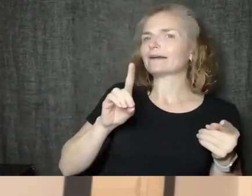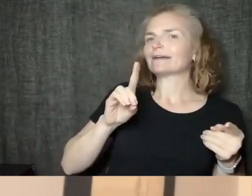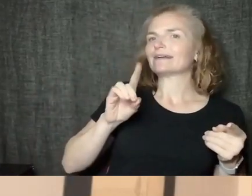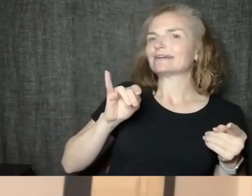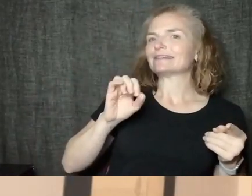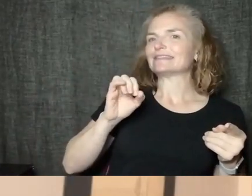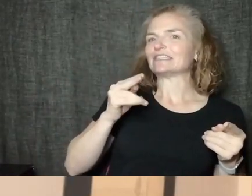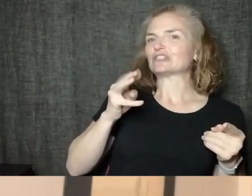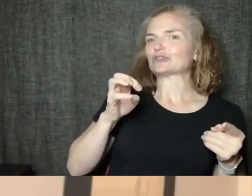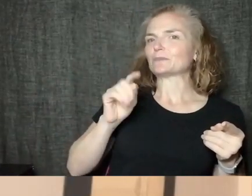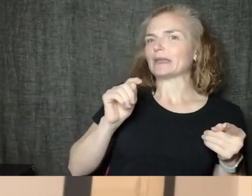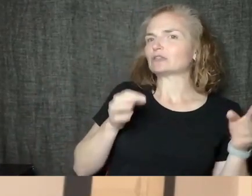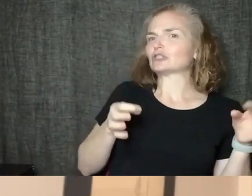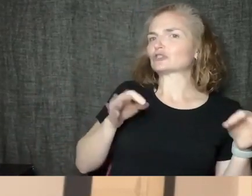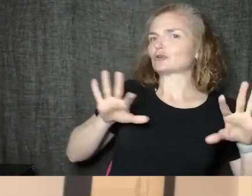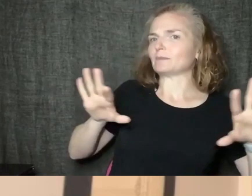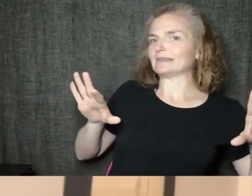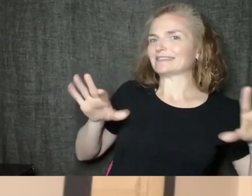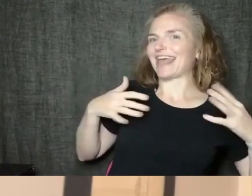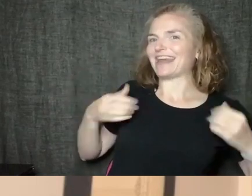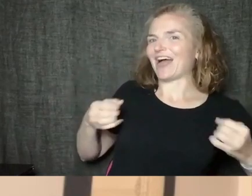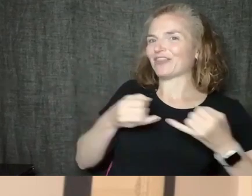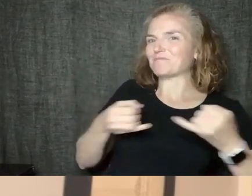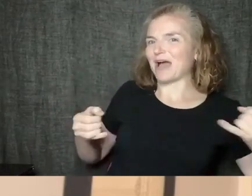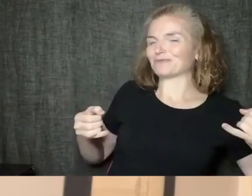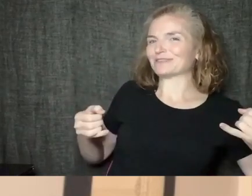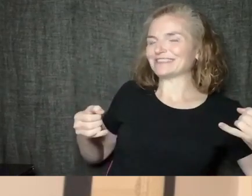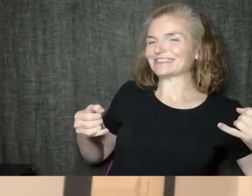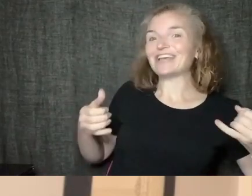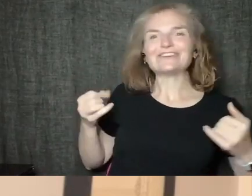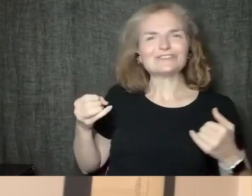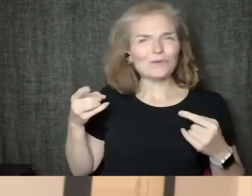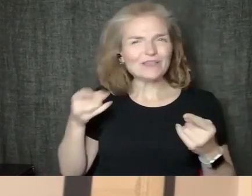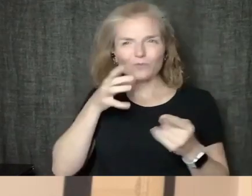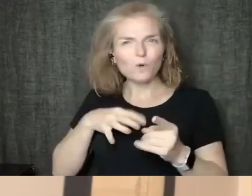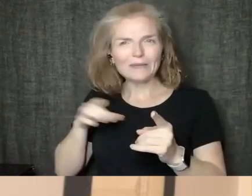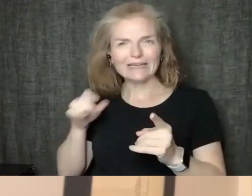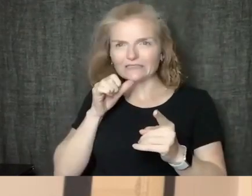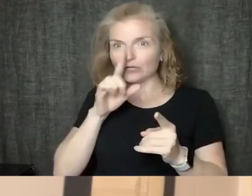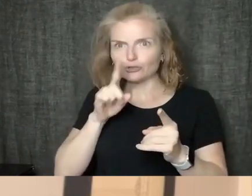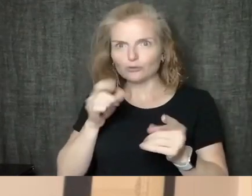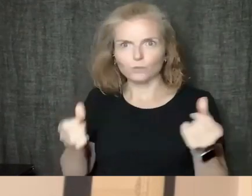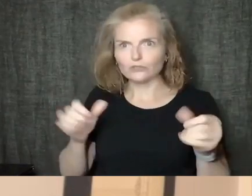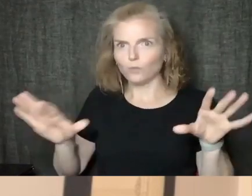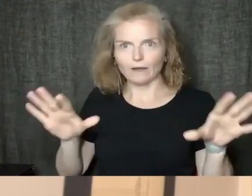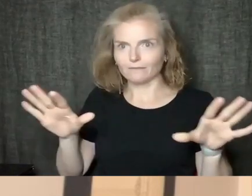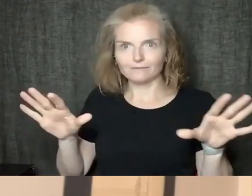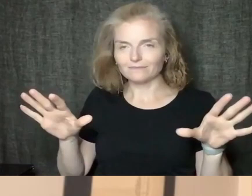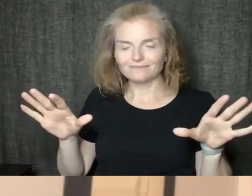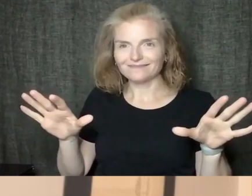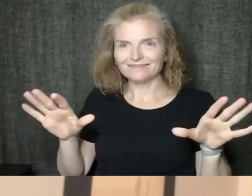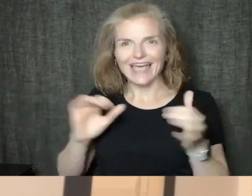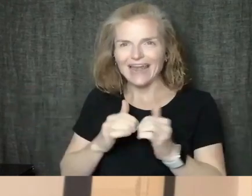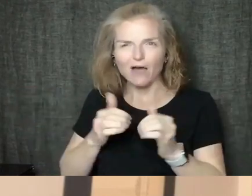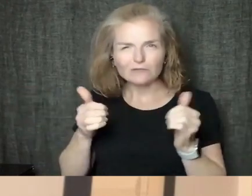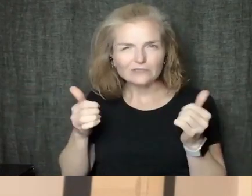an investigation on what are healthy boundaries for her? So I think you mentioned boundaries in the book somewhere. And I